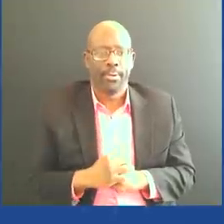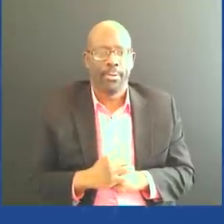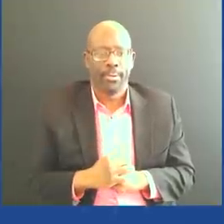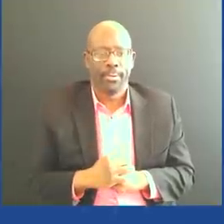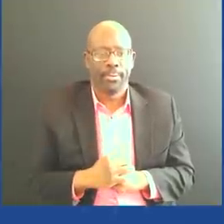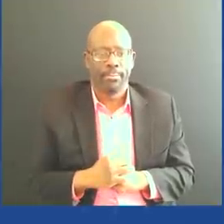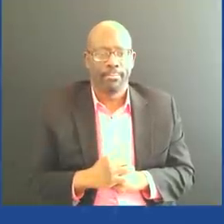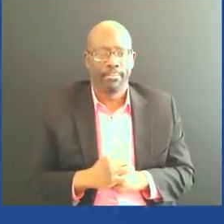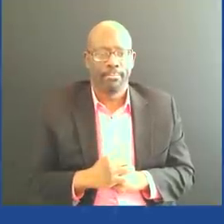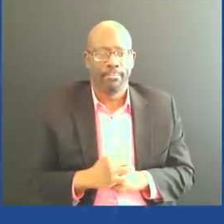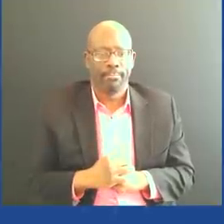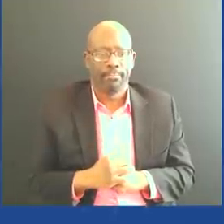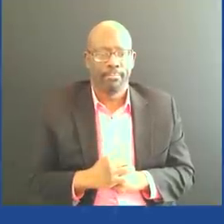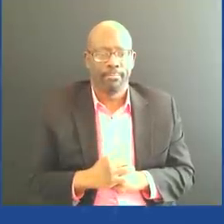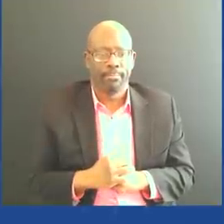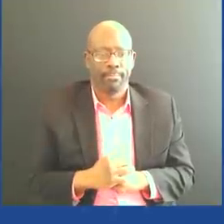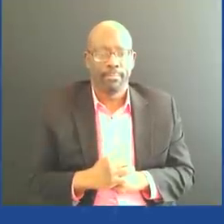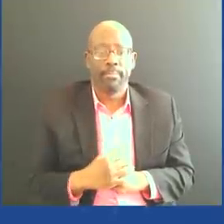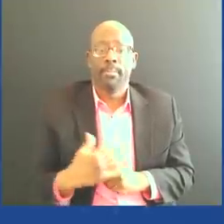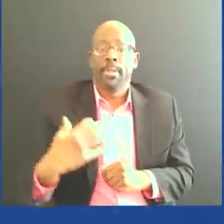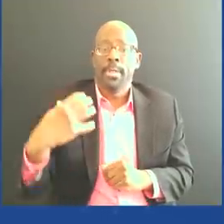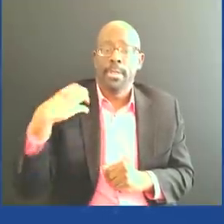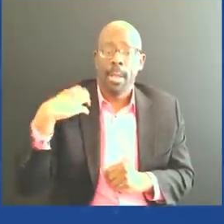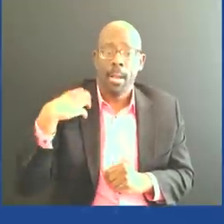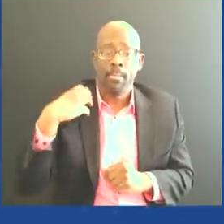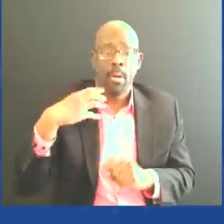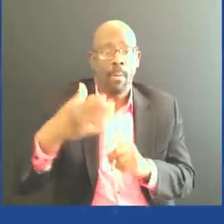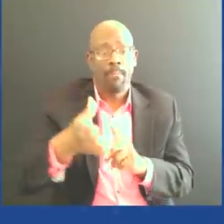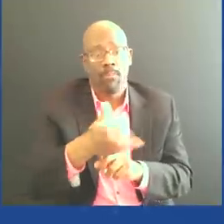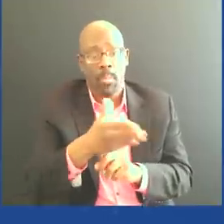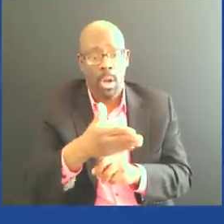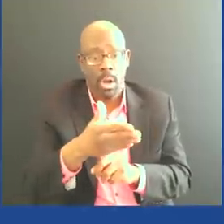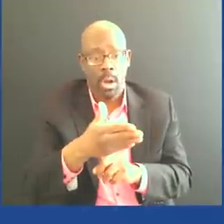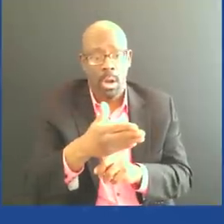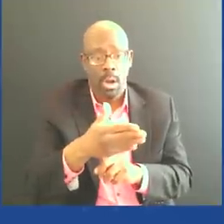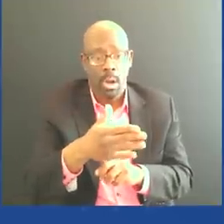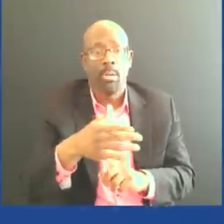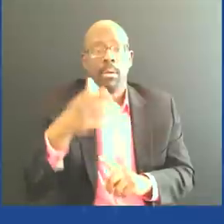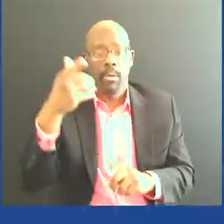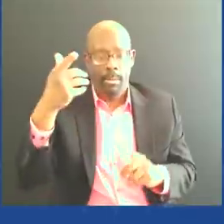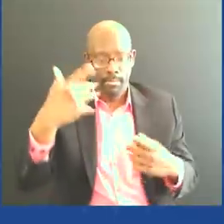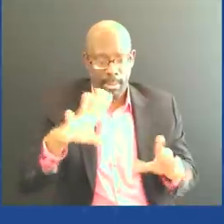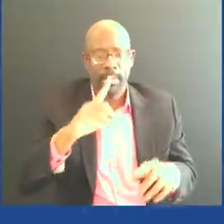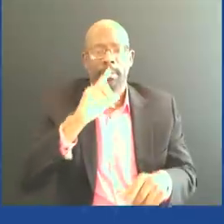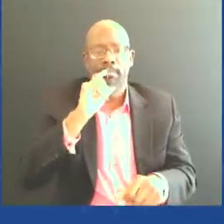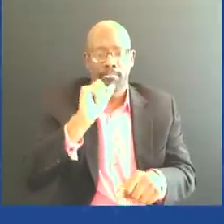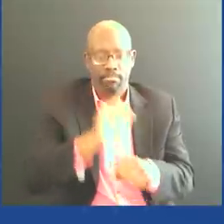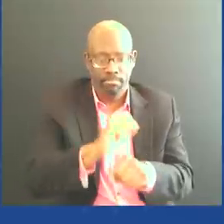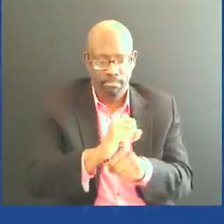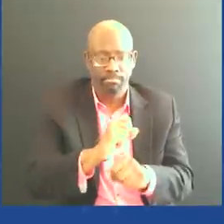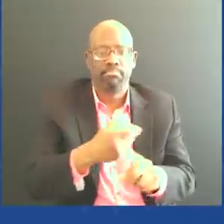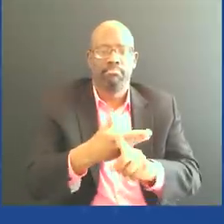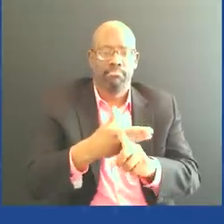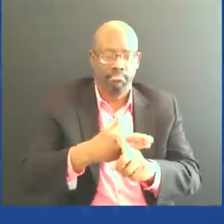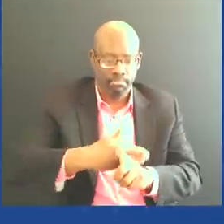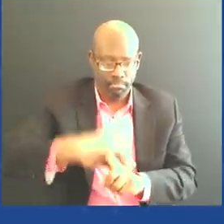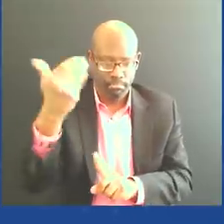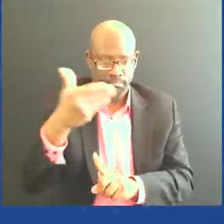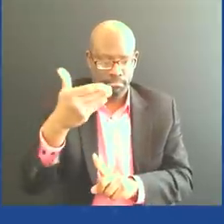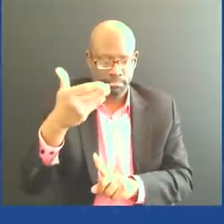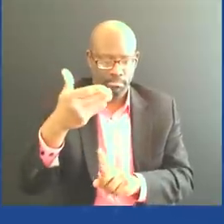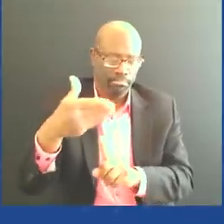Captain, the flag of the Commander-in-Chief is flyly flying over USS Delaware. Very well, XO.